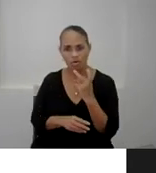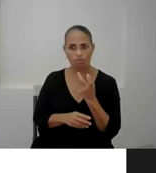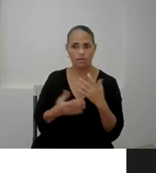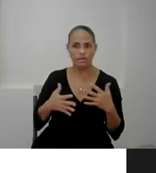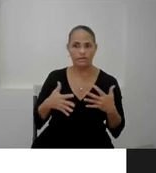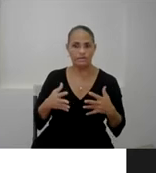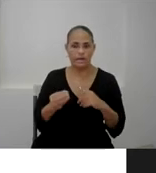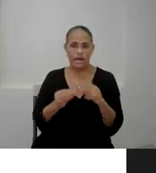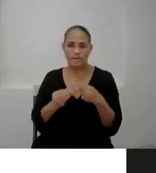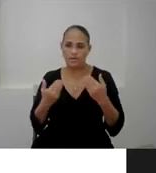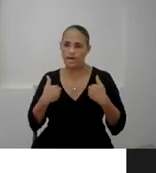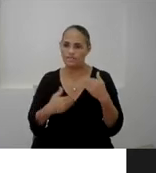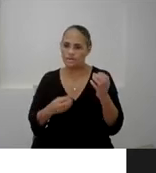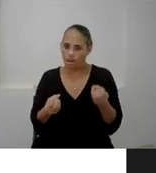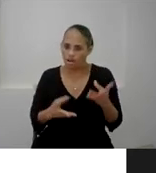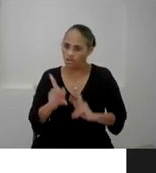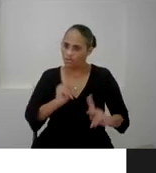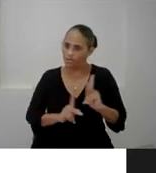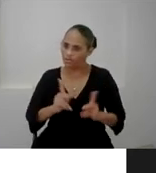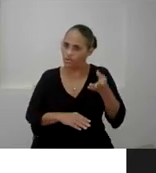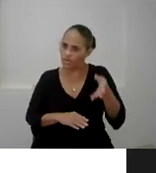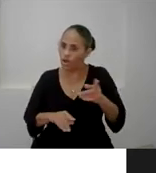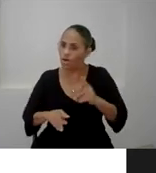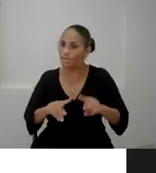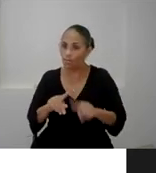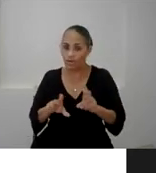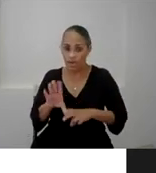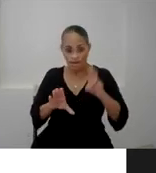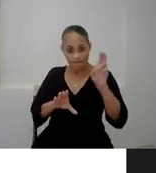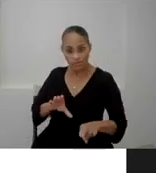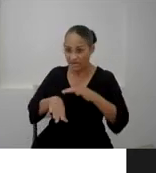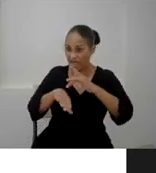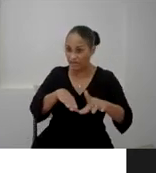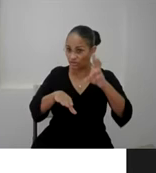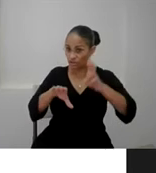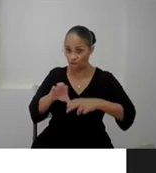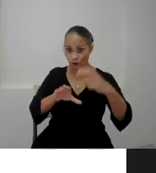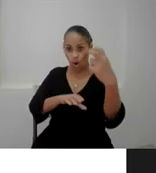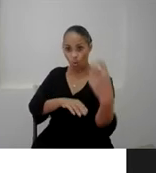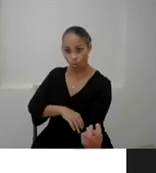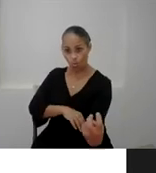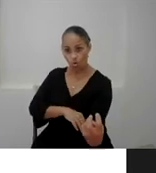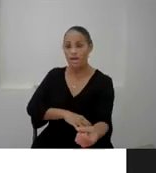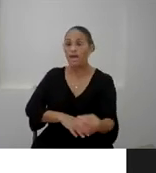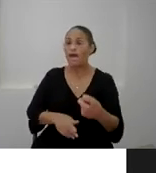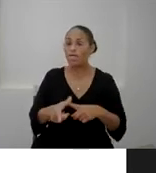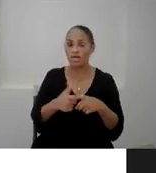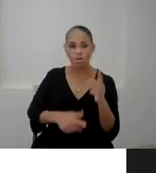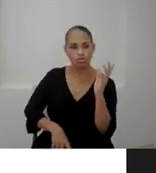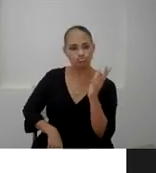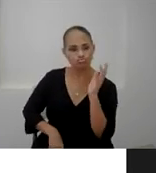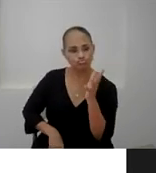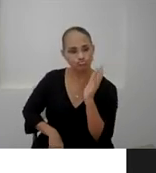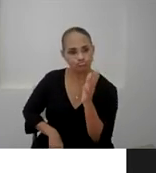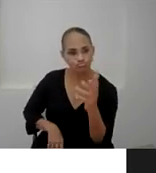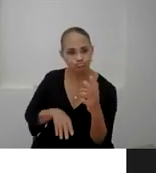We literally placed an empty chair there and talked to the empty chair as